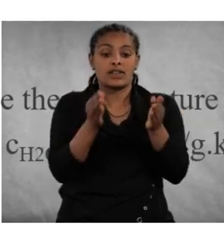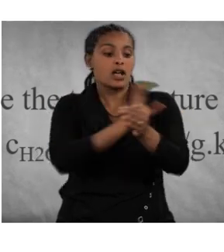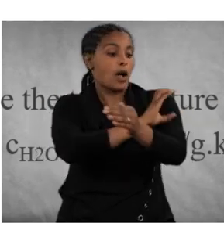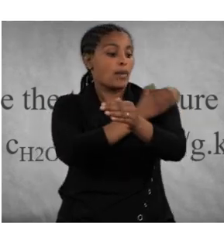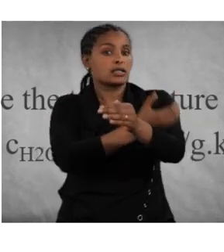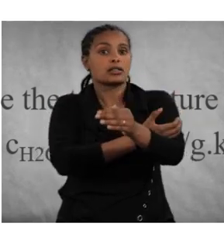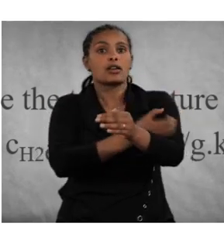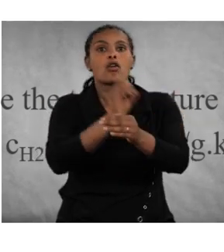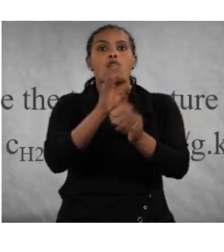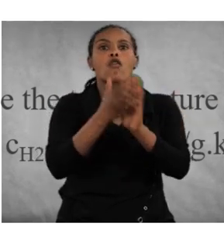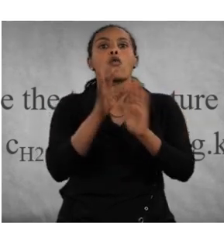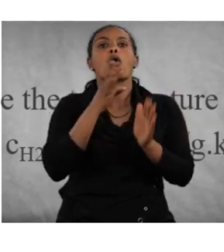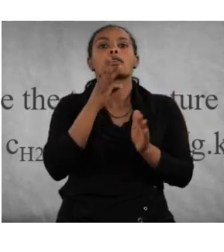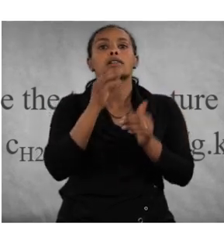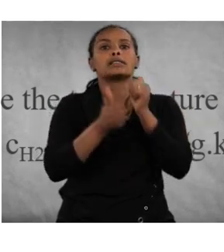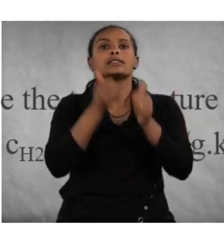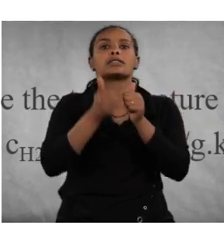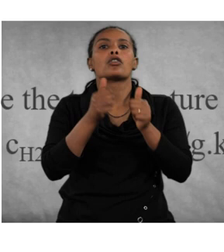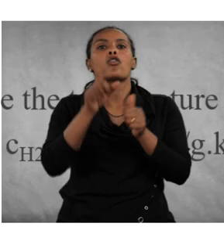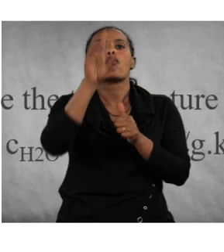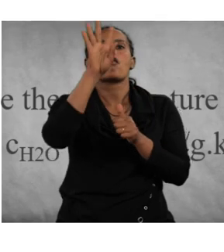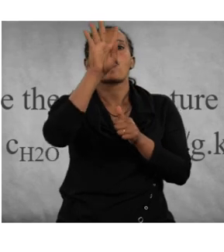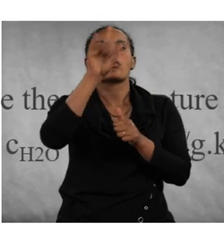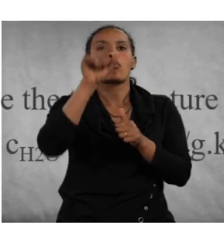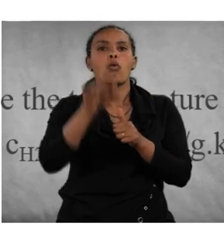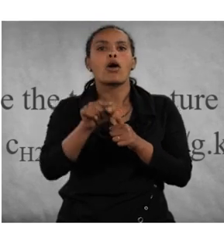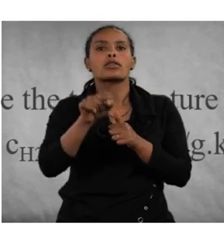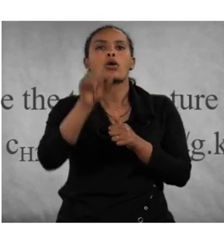capacity of water, which is